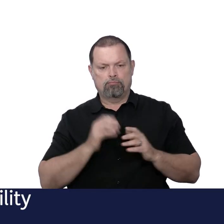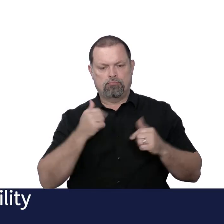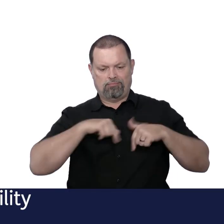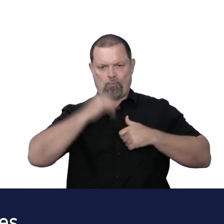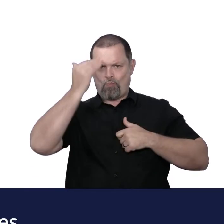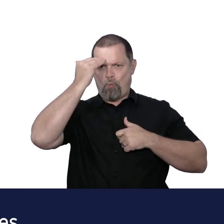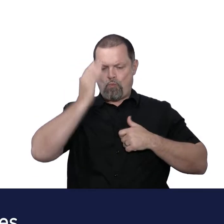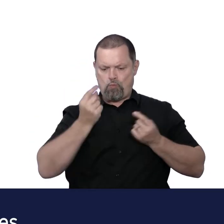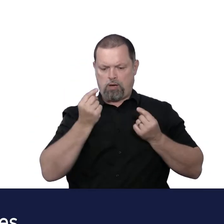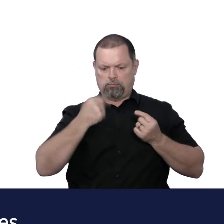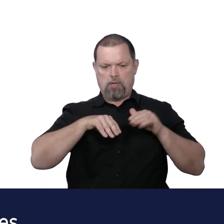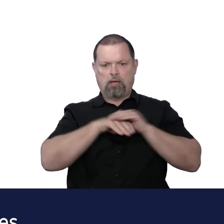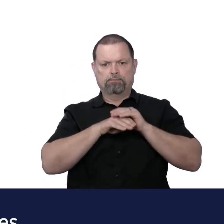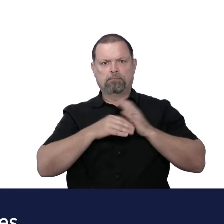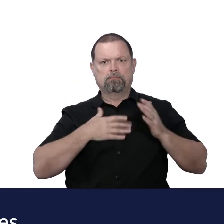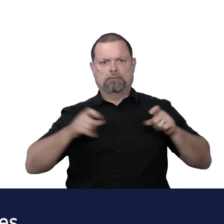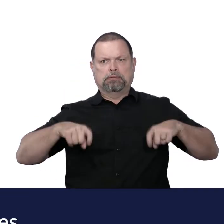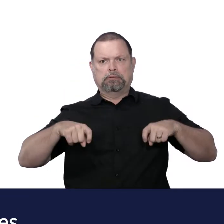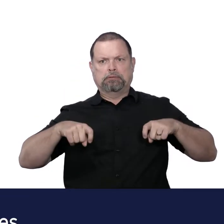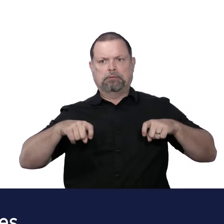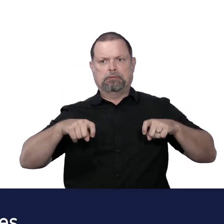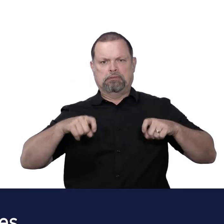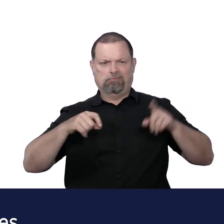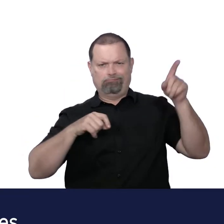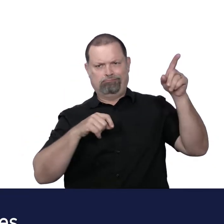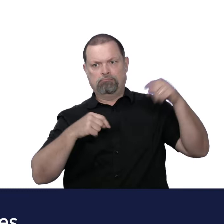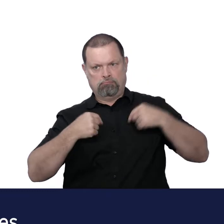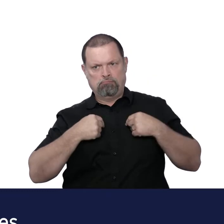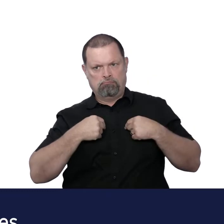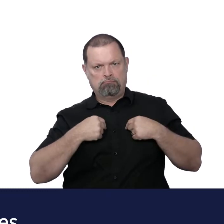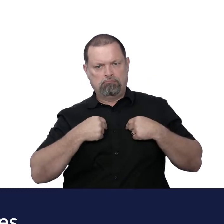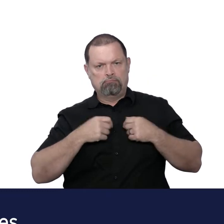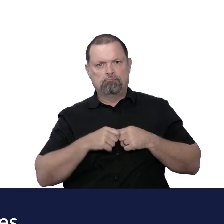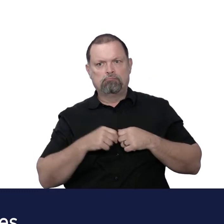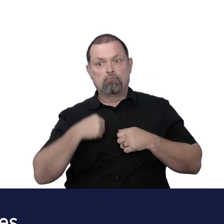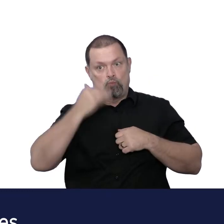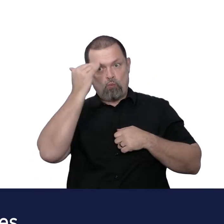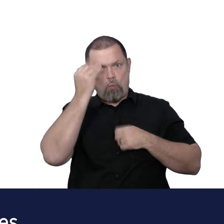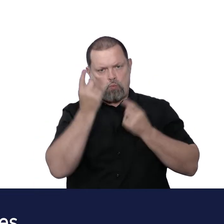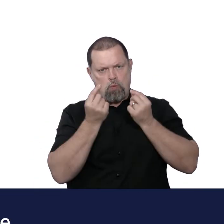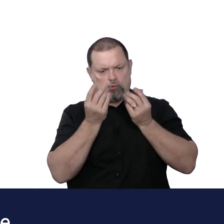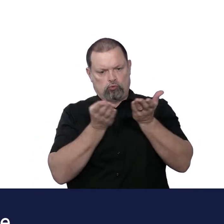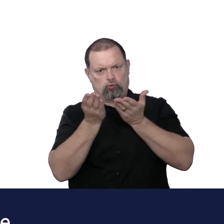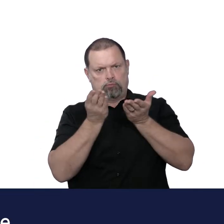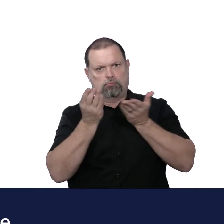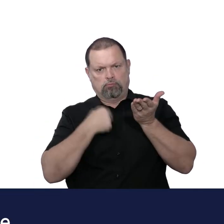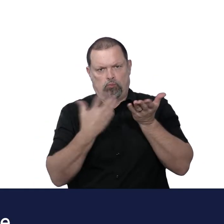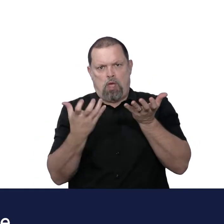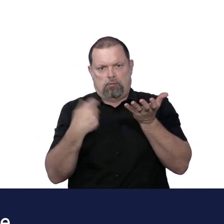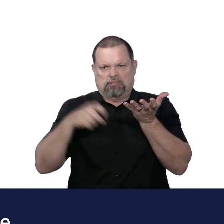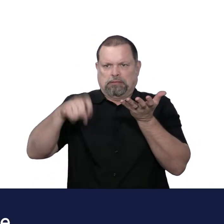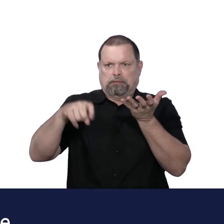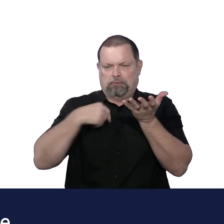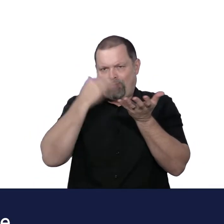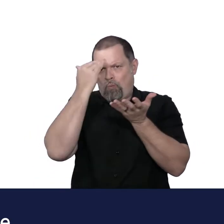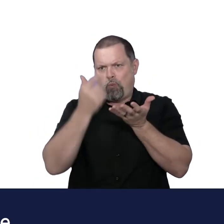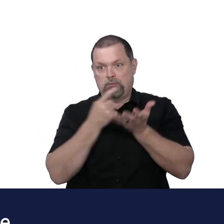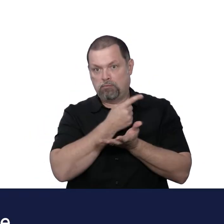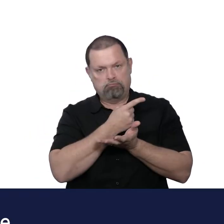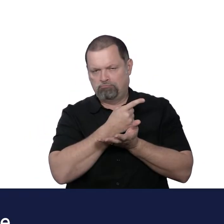best, and we know what we want services to do to be